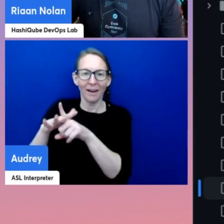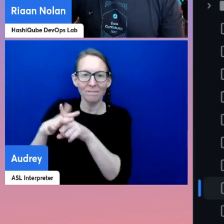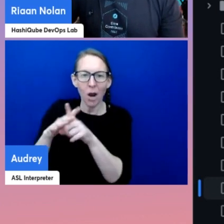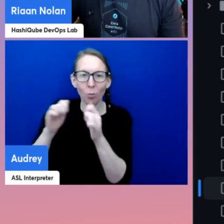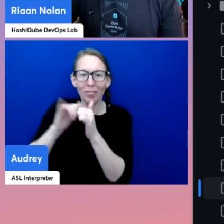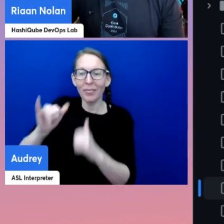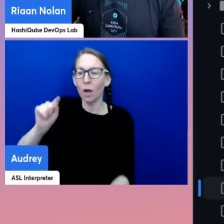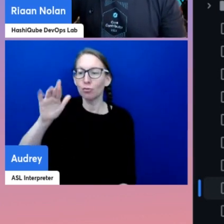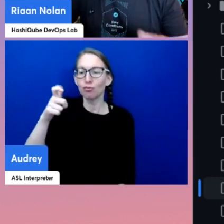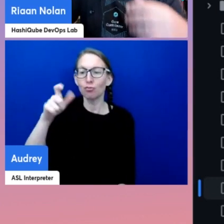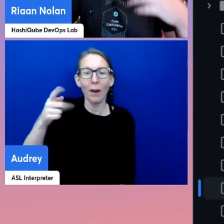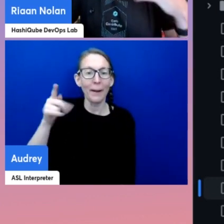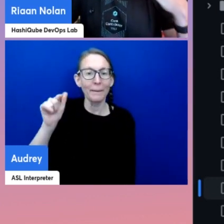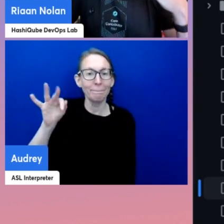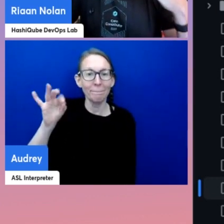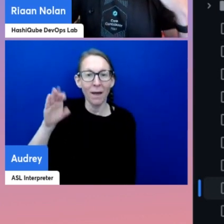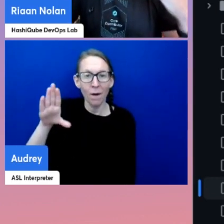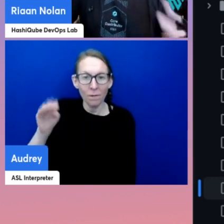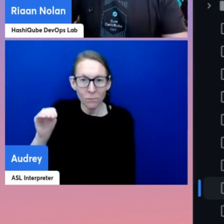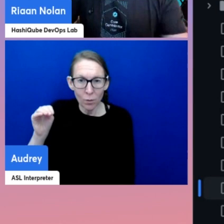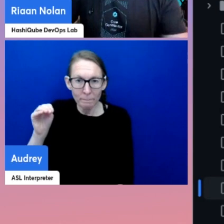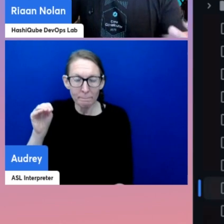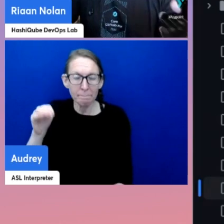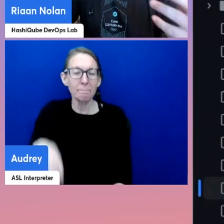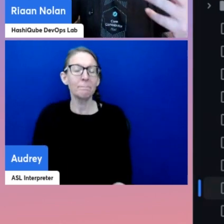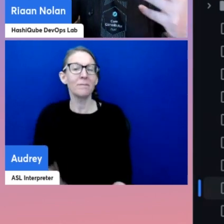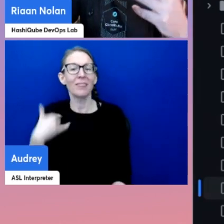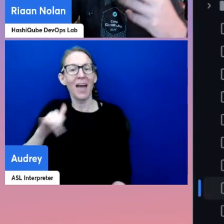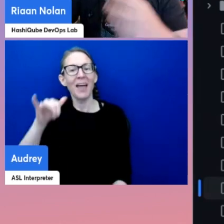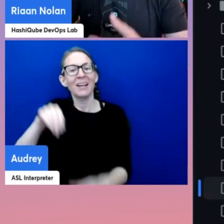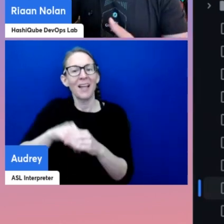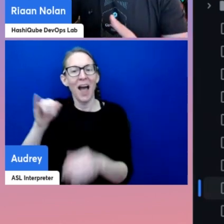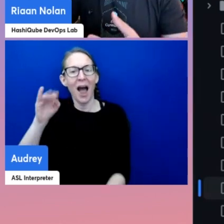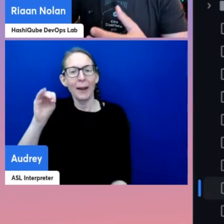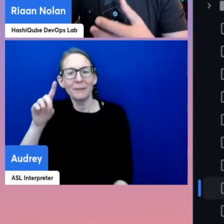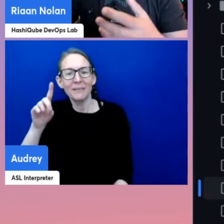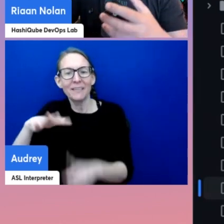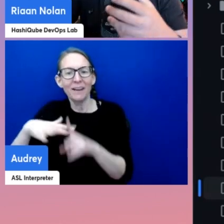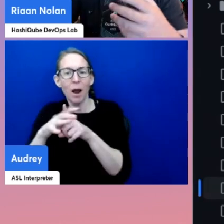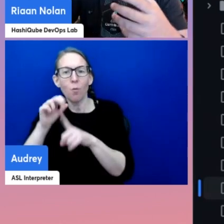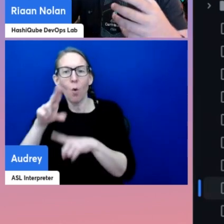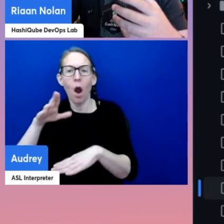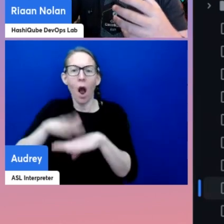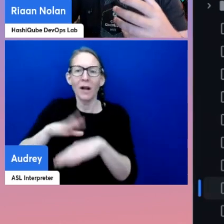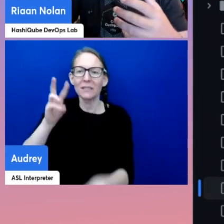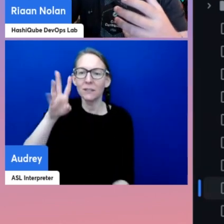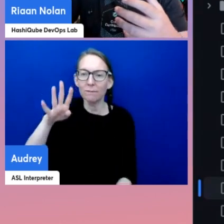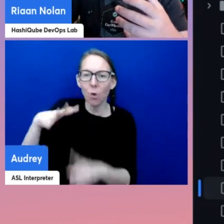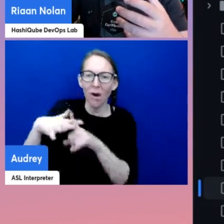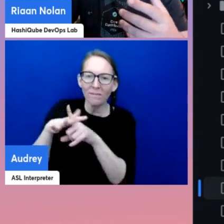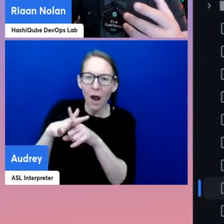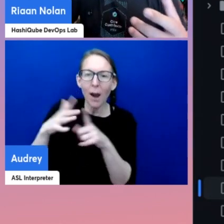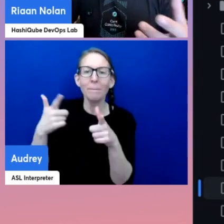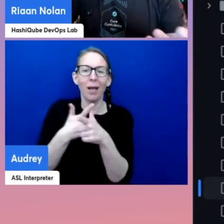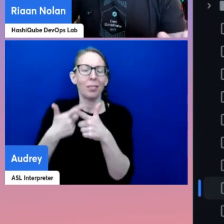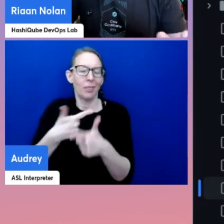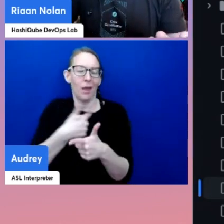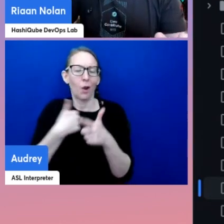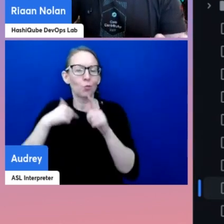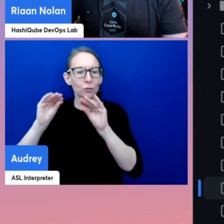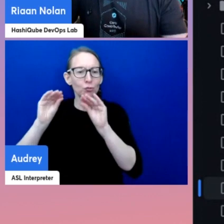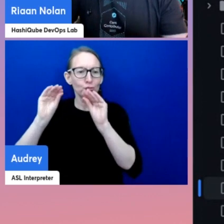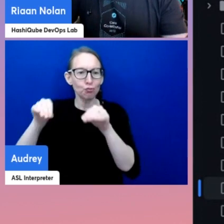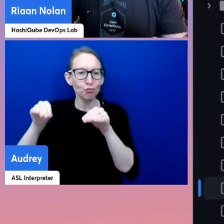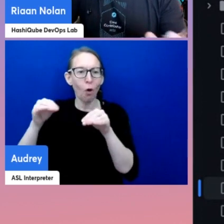target platform, and we discover whether we are in an AMD environment or an ARM64 environment, and then we install